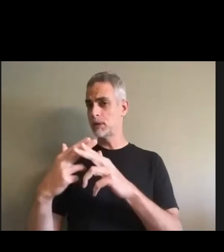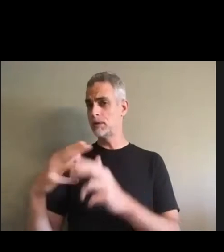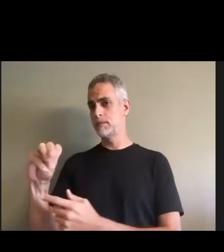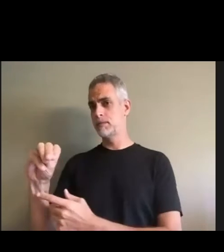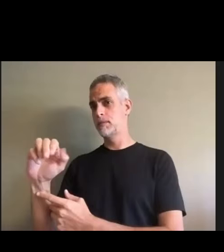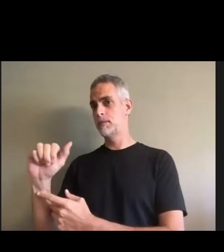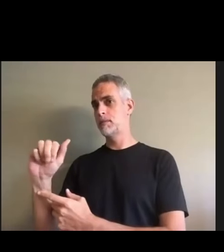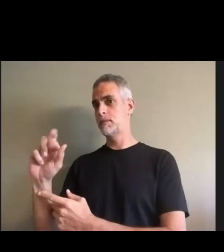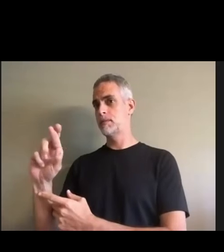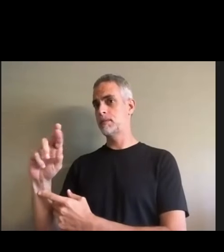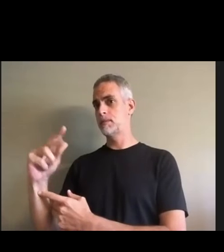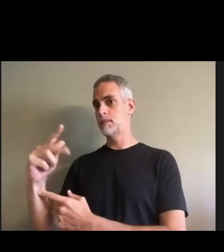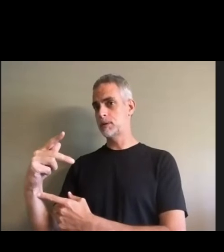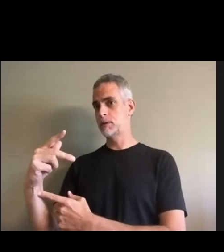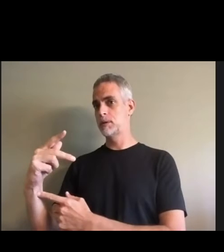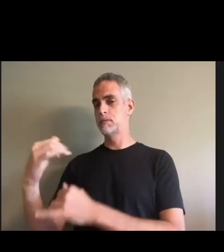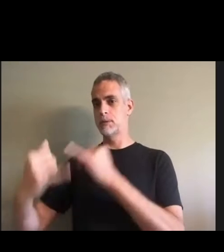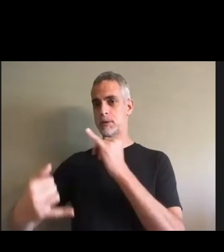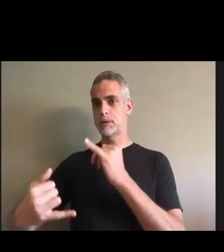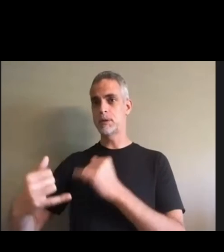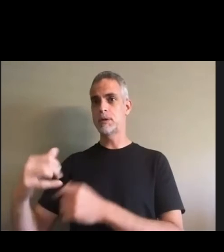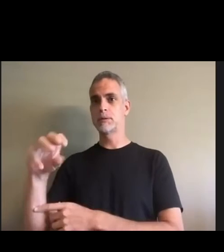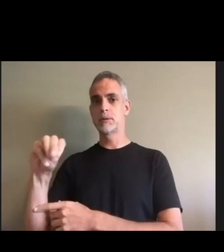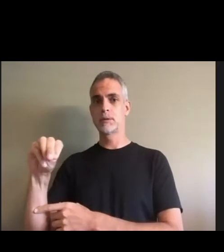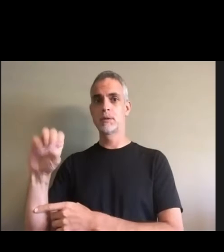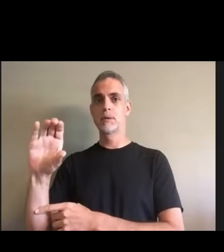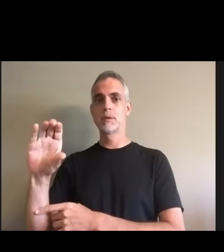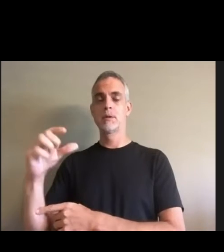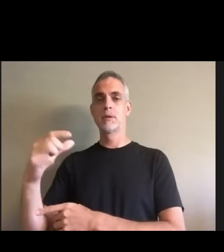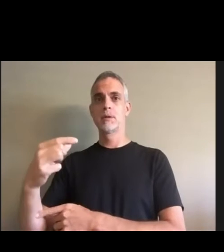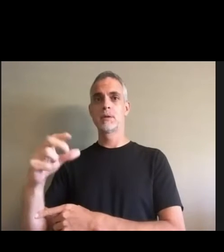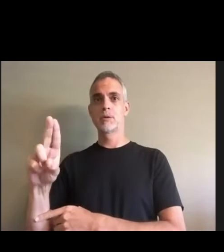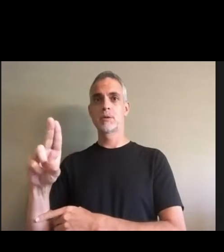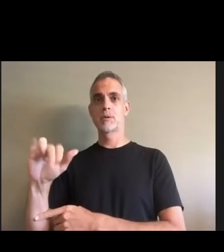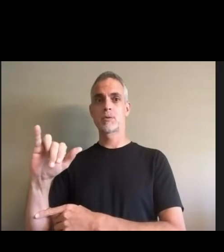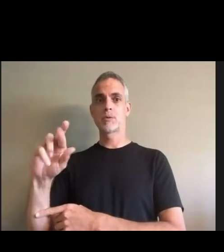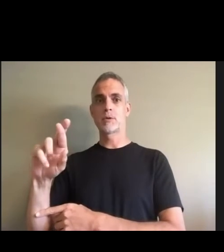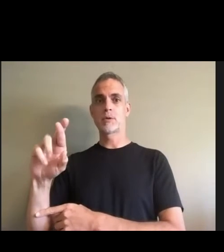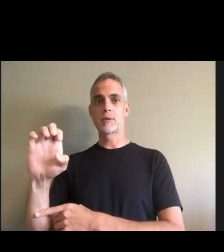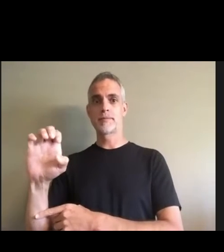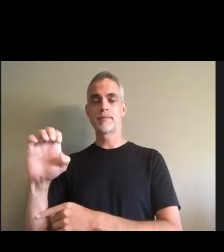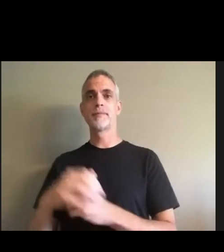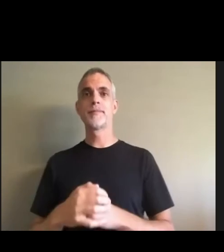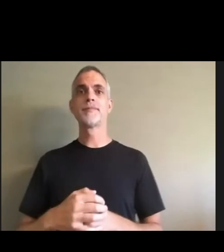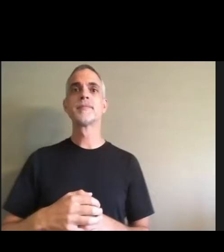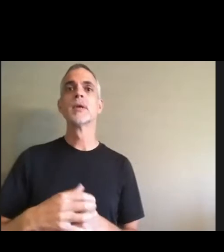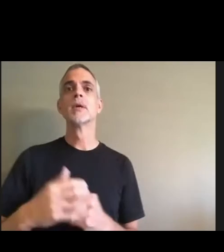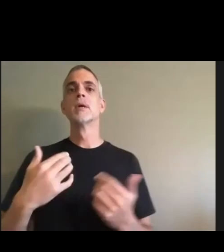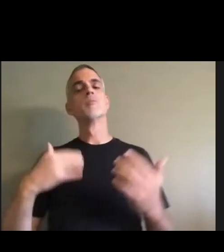I hope you're having a good day. My name is Mark. My last name is McGuire.